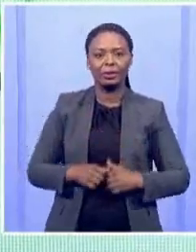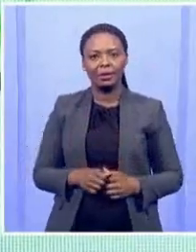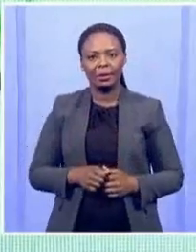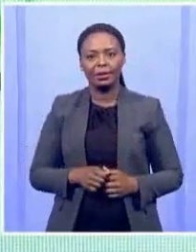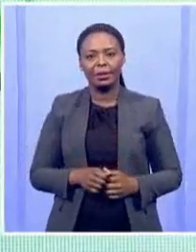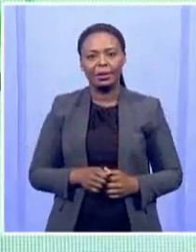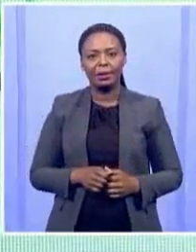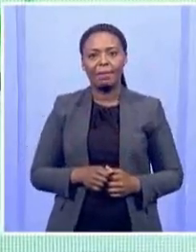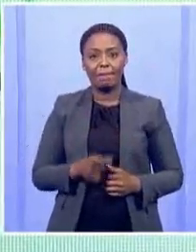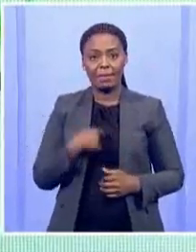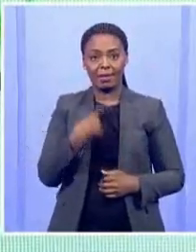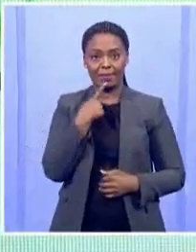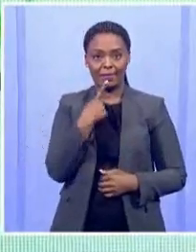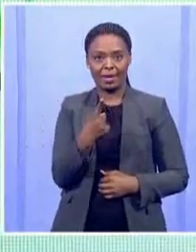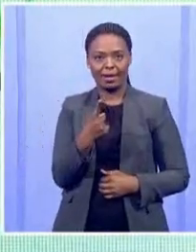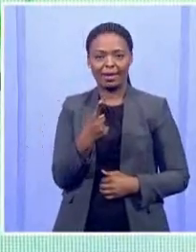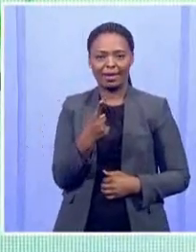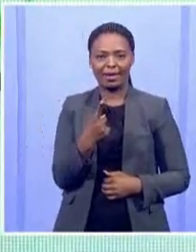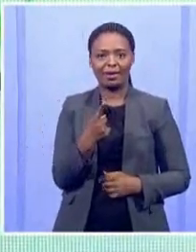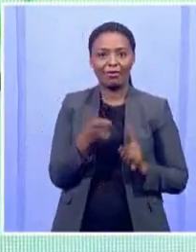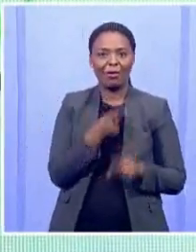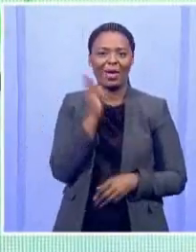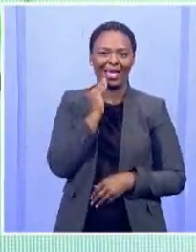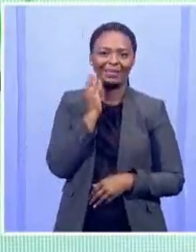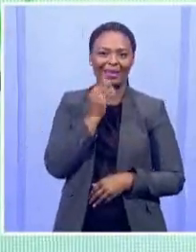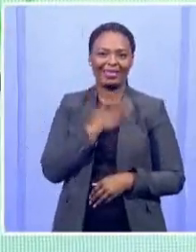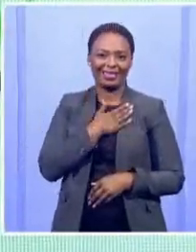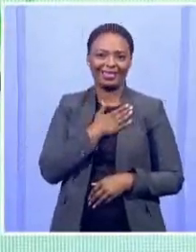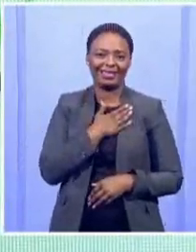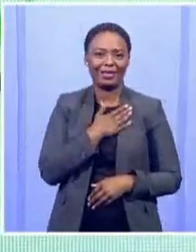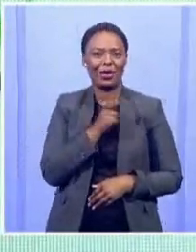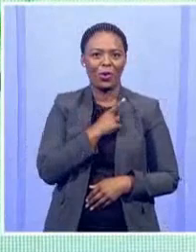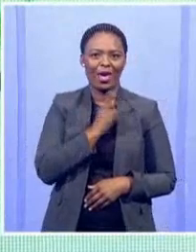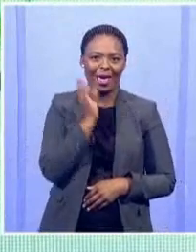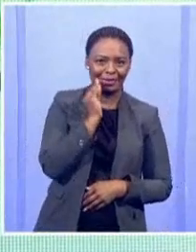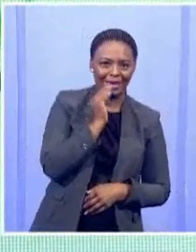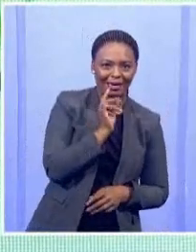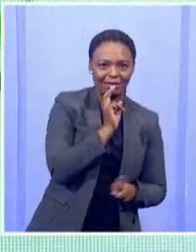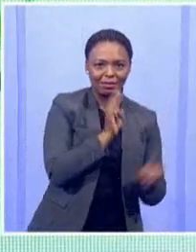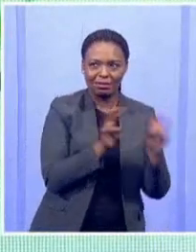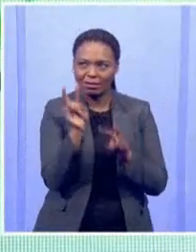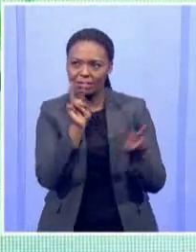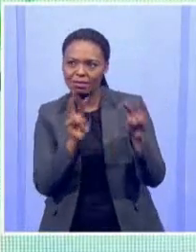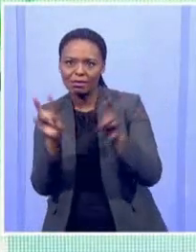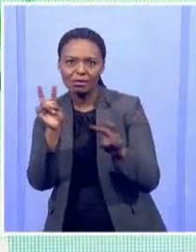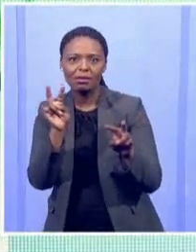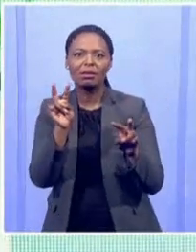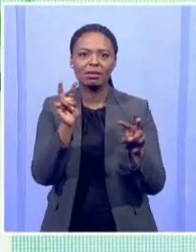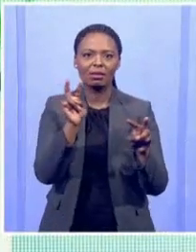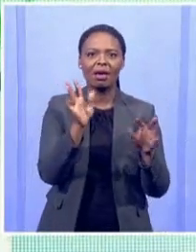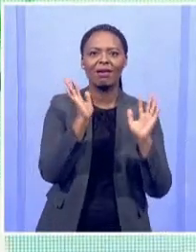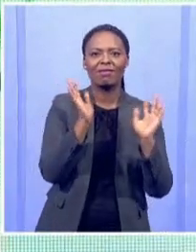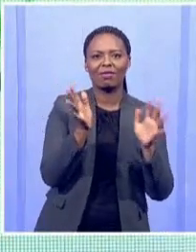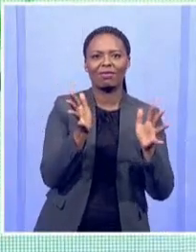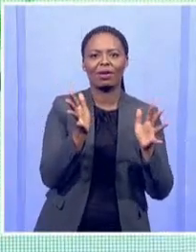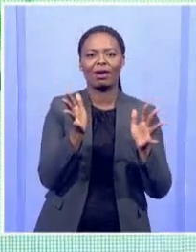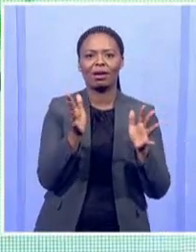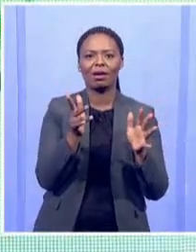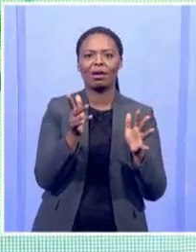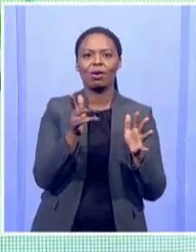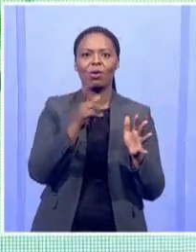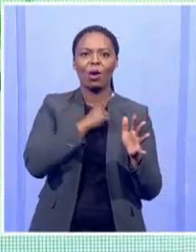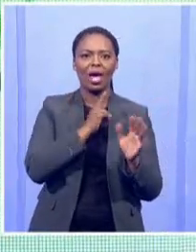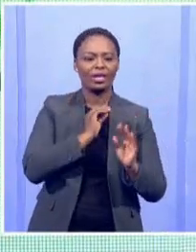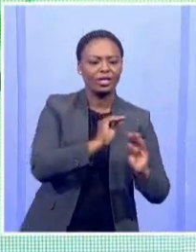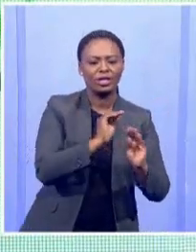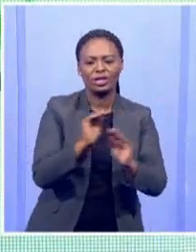And I'm saying that from the experience of how we navigated at these various teaching